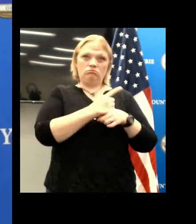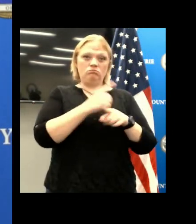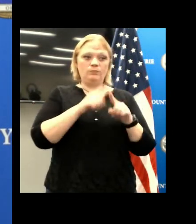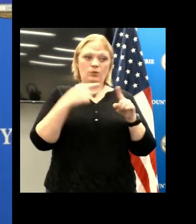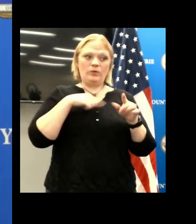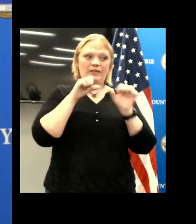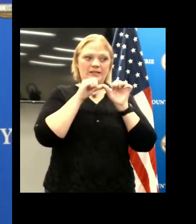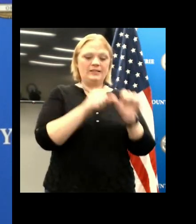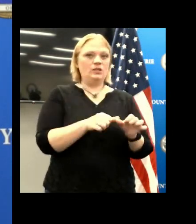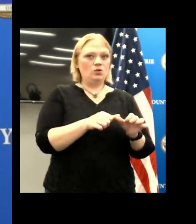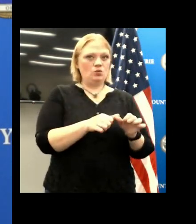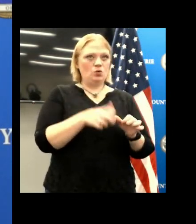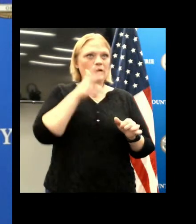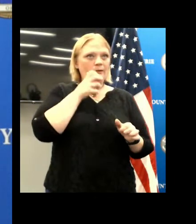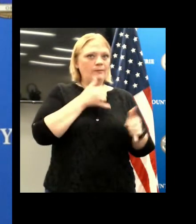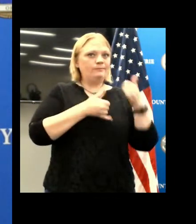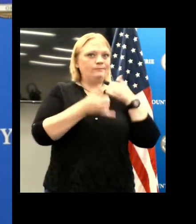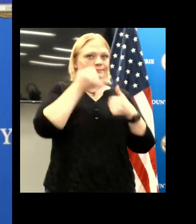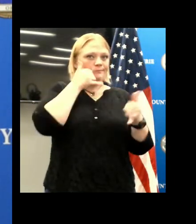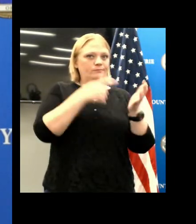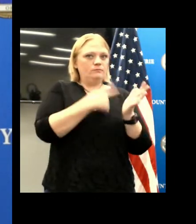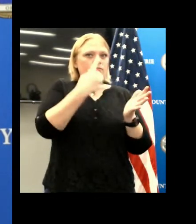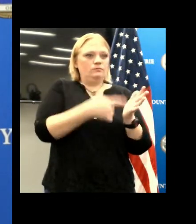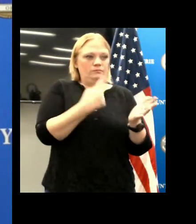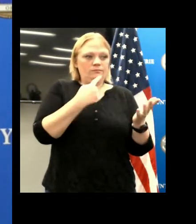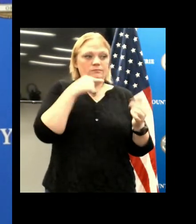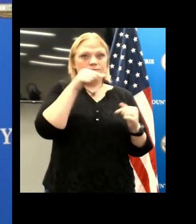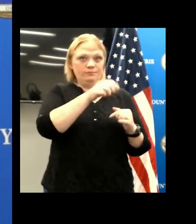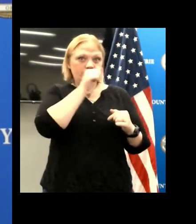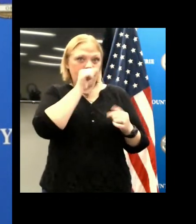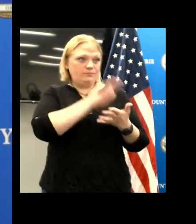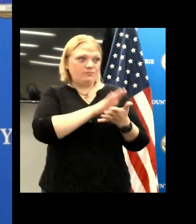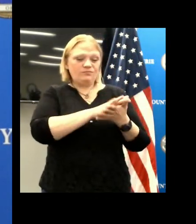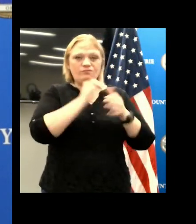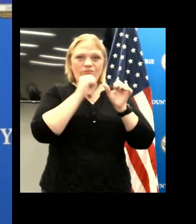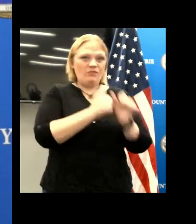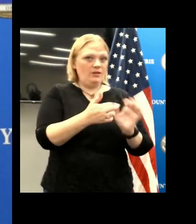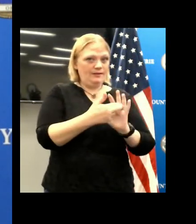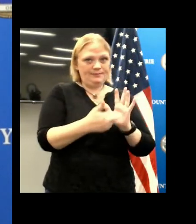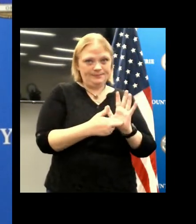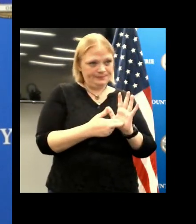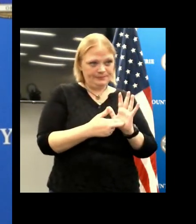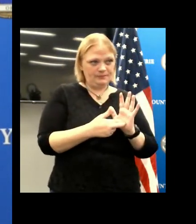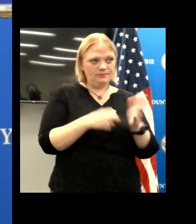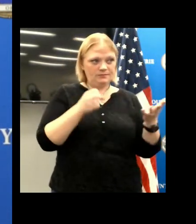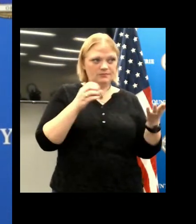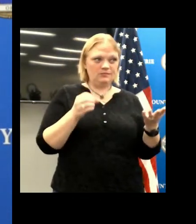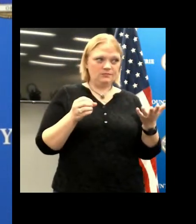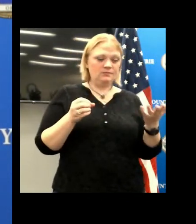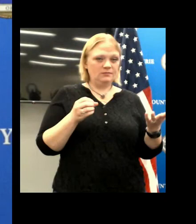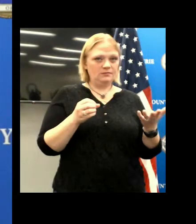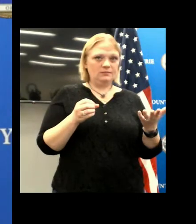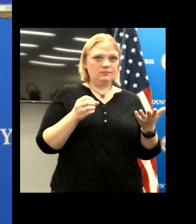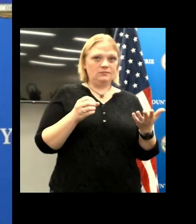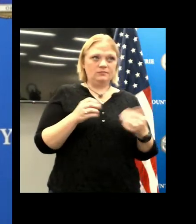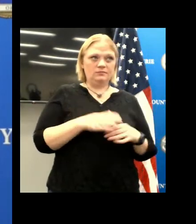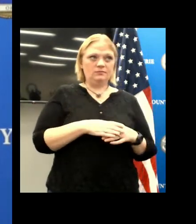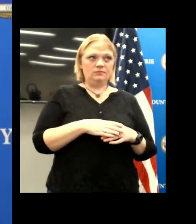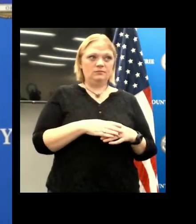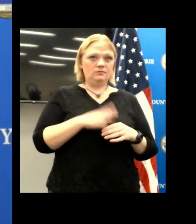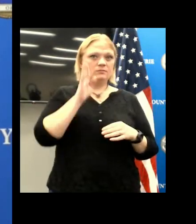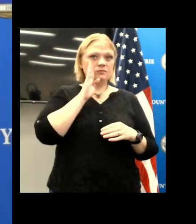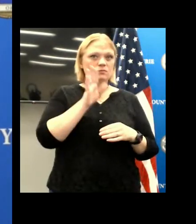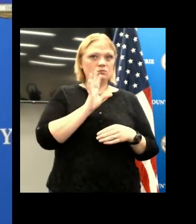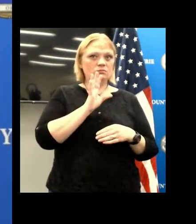continue to get occasional calls here and there saying this private school may not be following the rules. So we're gonna put that in